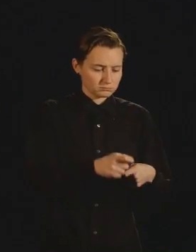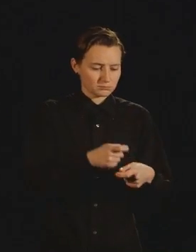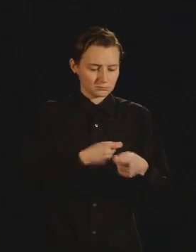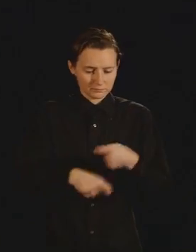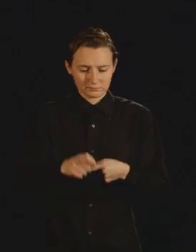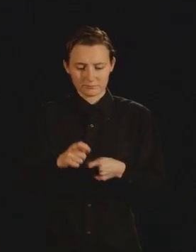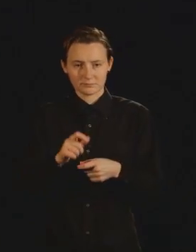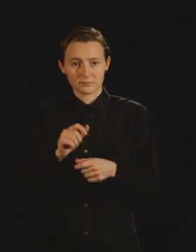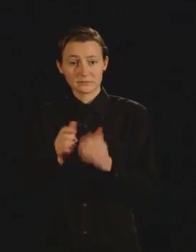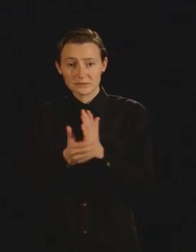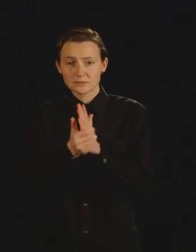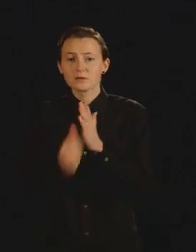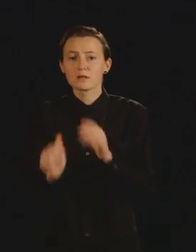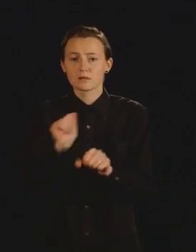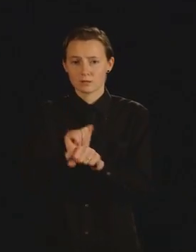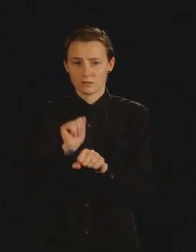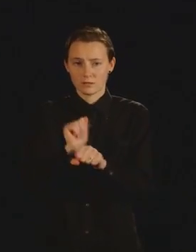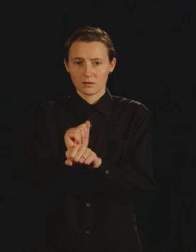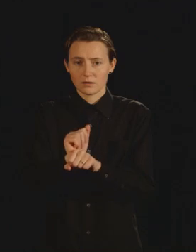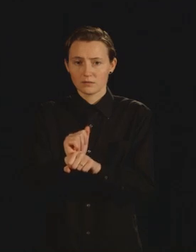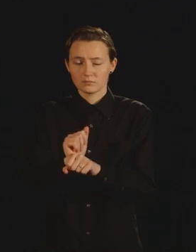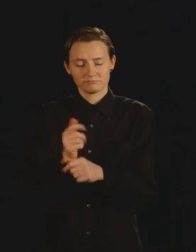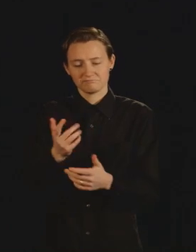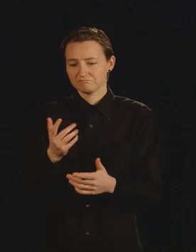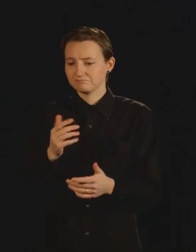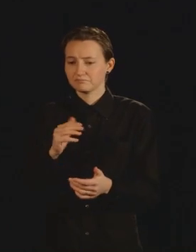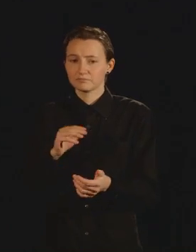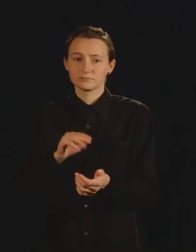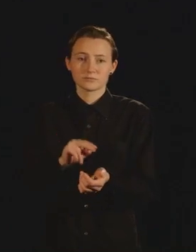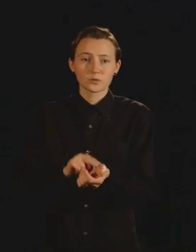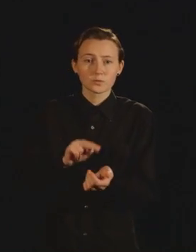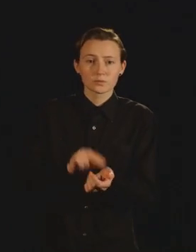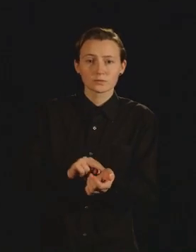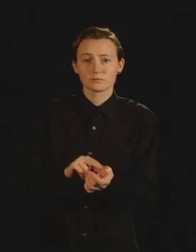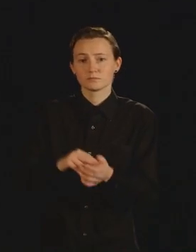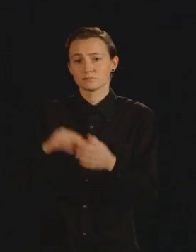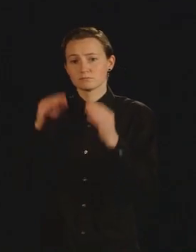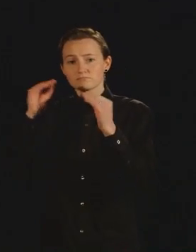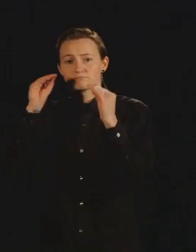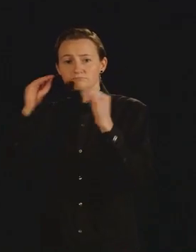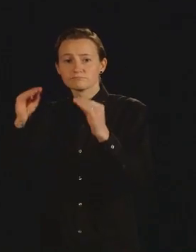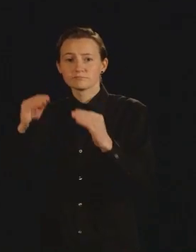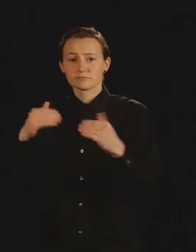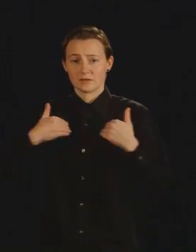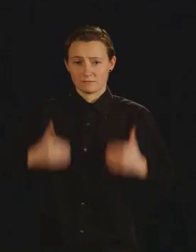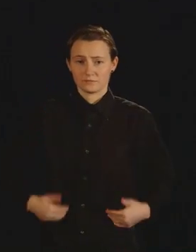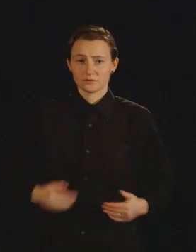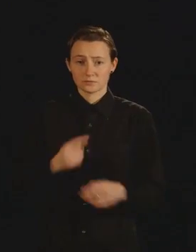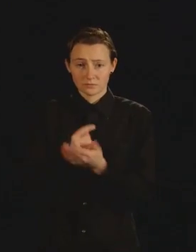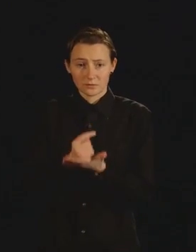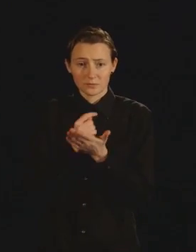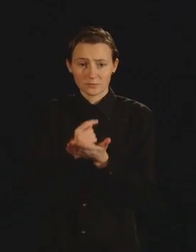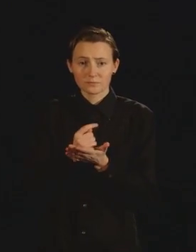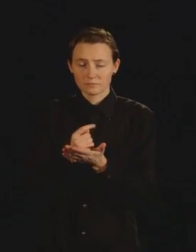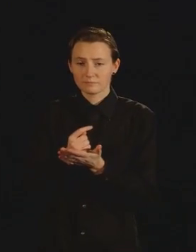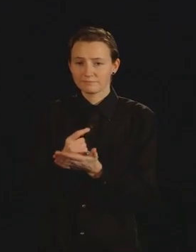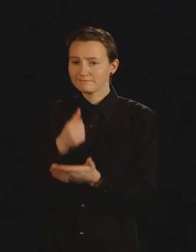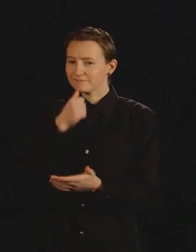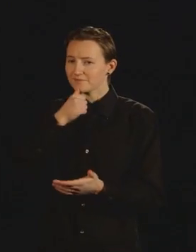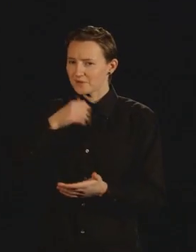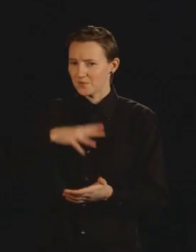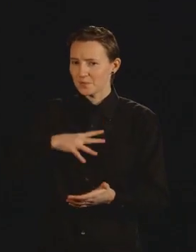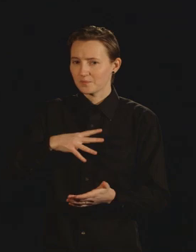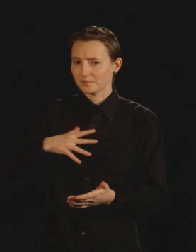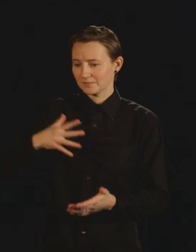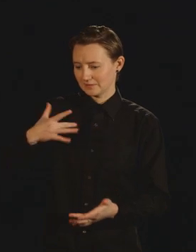labor jobs are replaced by skilled labor jobs in areas like education, nursing, and physical therapy, which are more traditionally